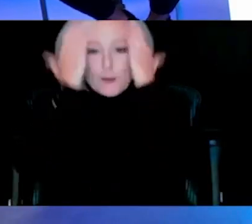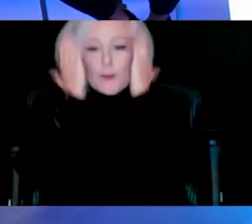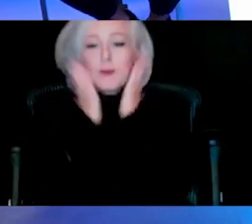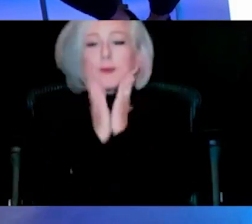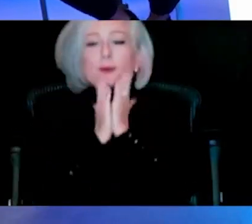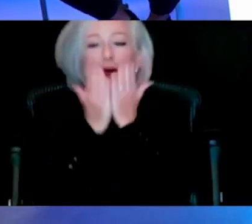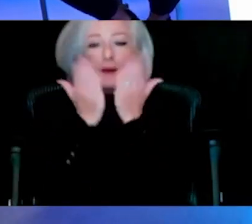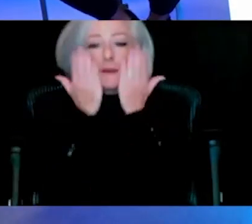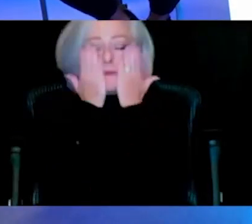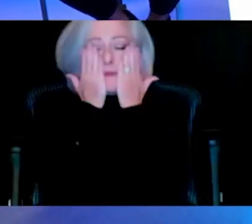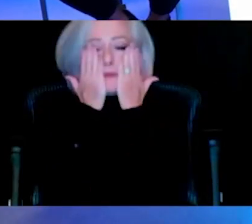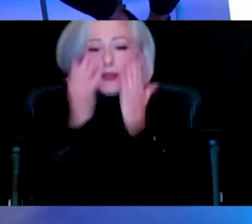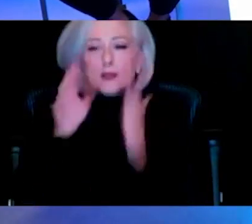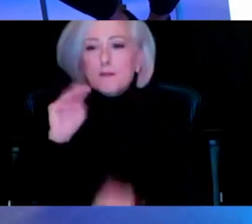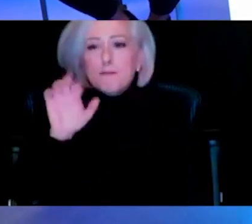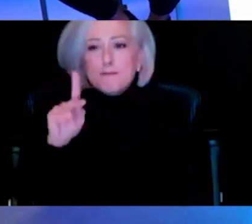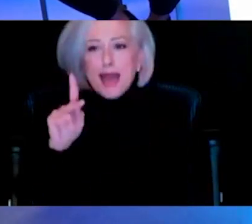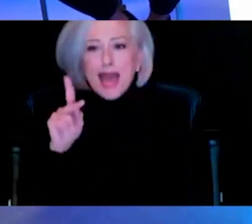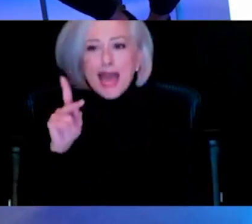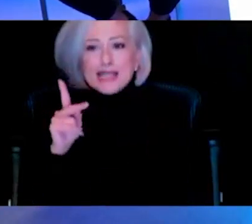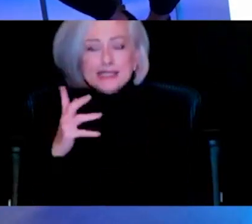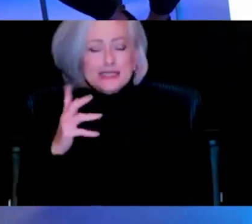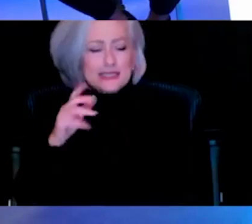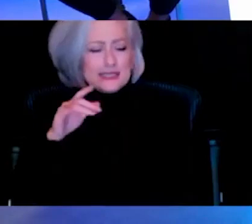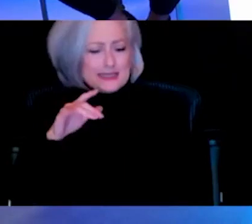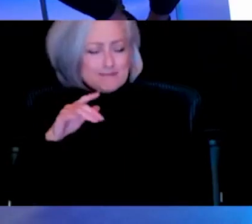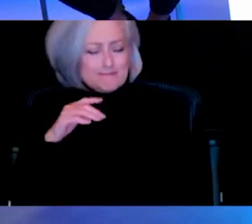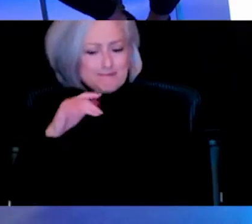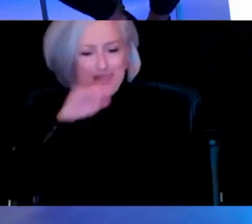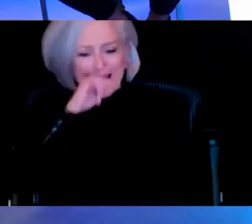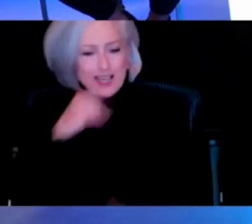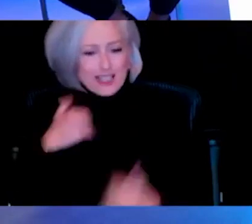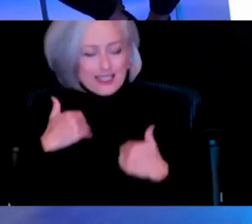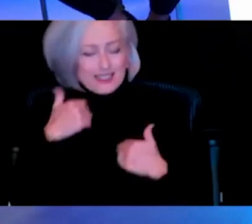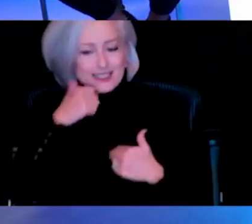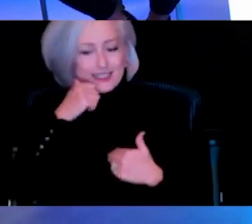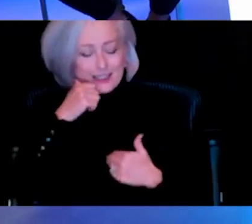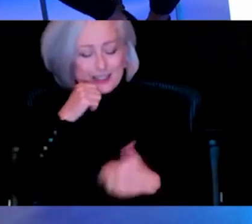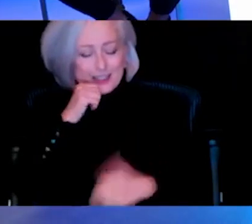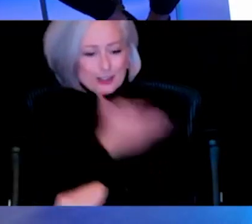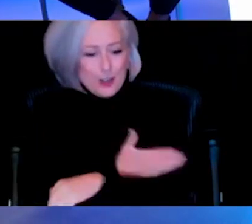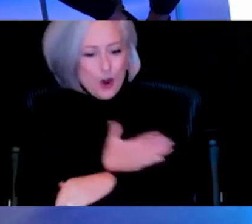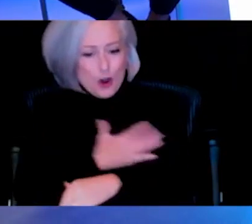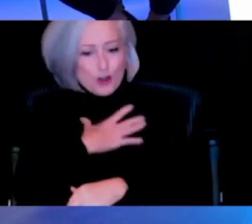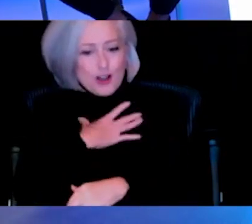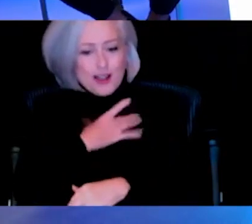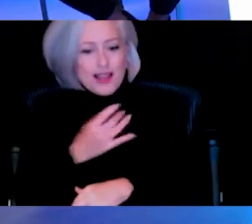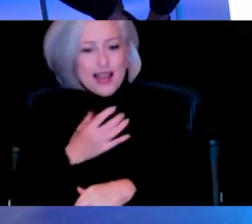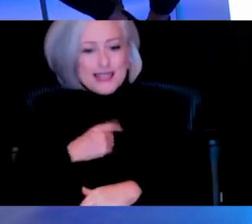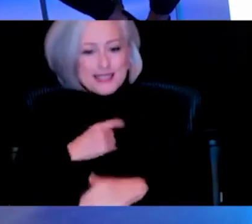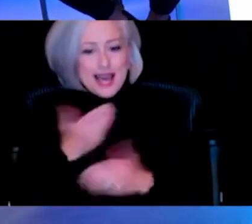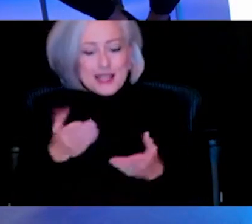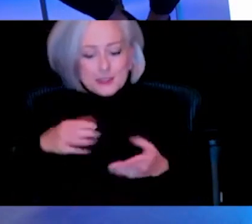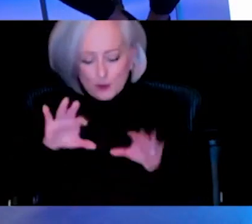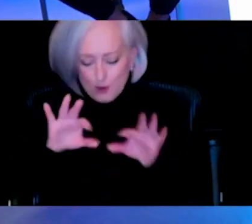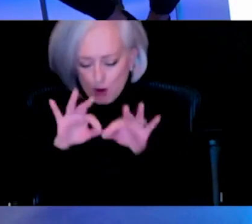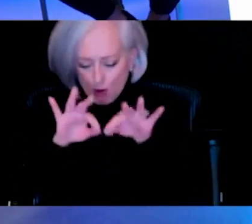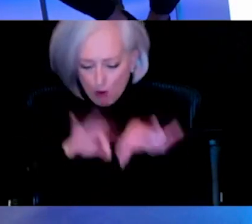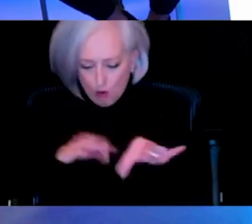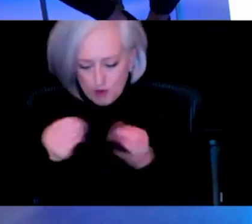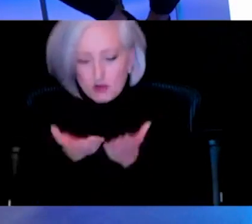I'm like, I don't even know what's on there, but she slaps it on her face, and I'm worried about making sure she rinses it all off. What are in those